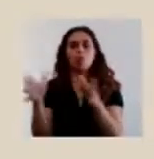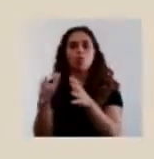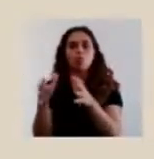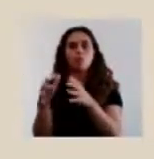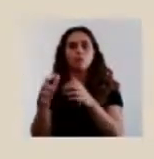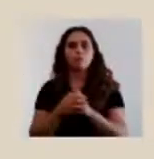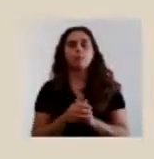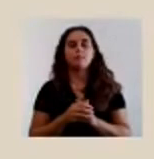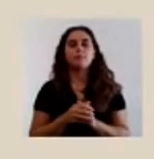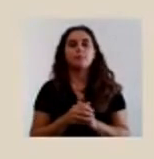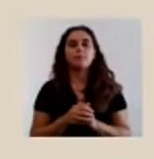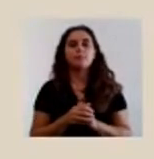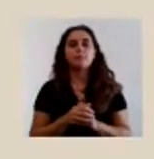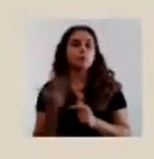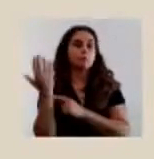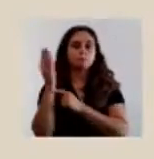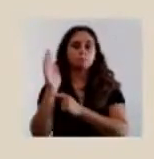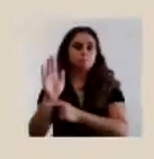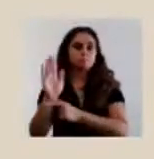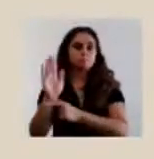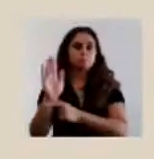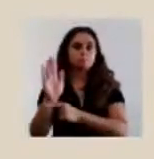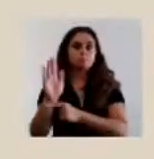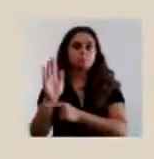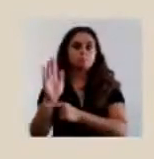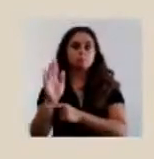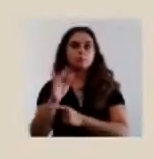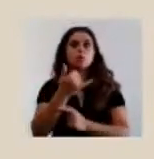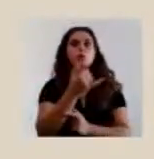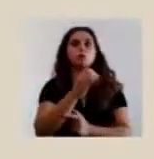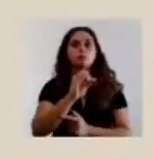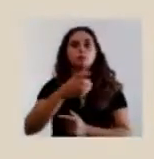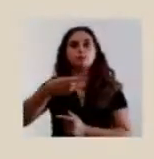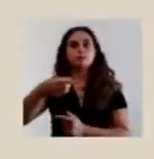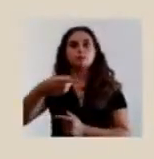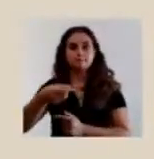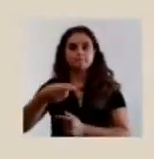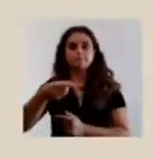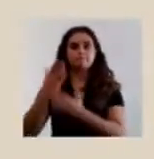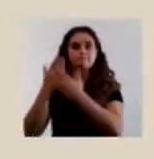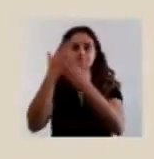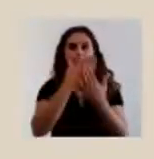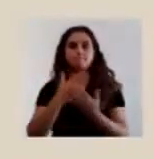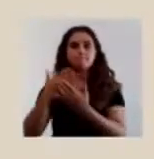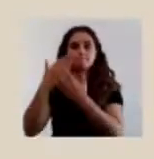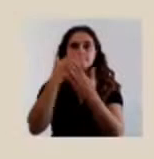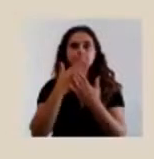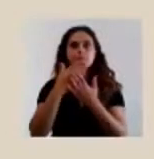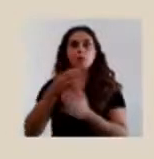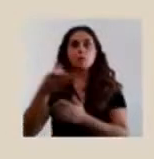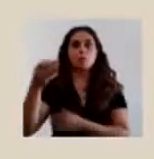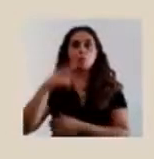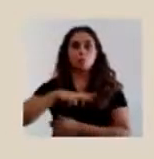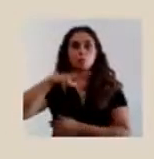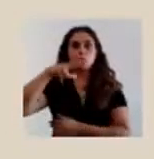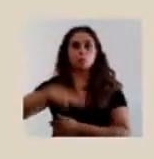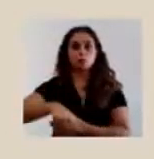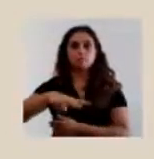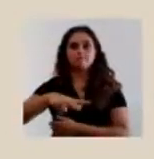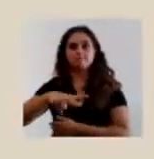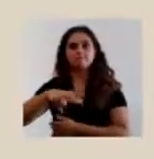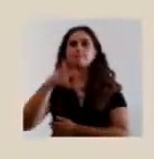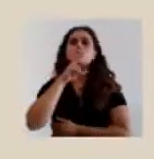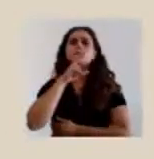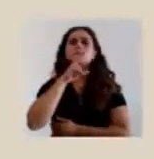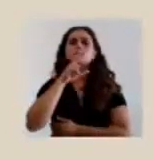groups. For example, a 2019 correspondence study done in Portugal looked at